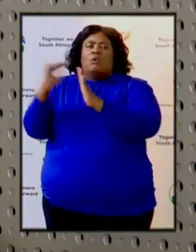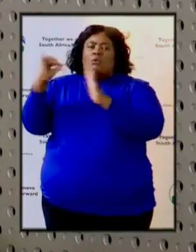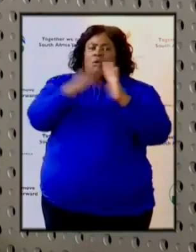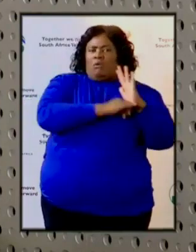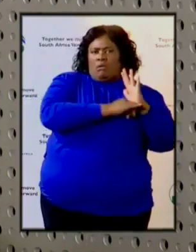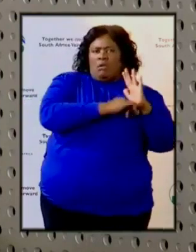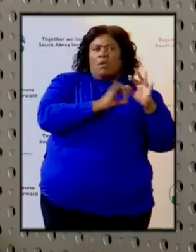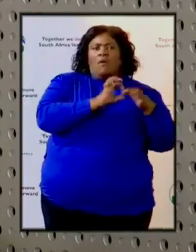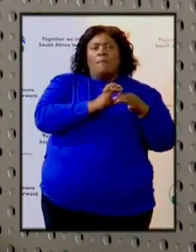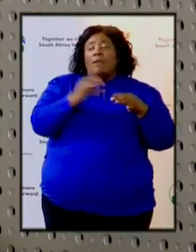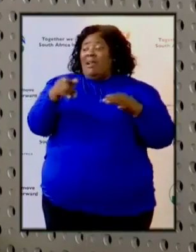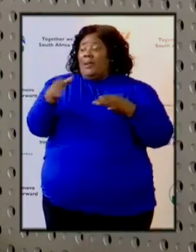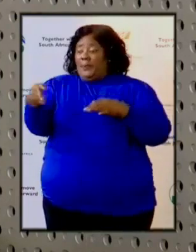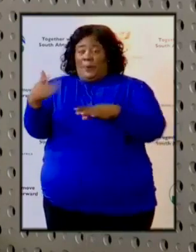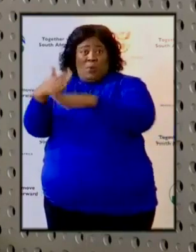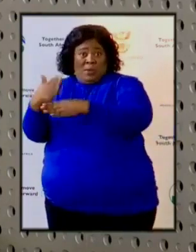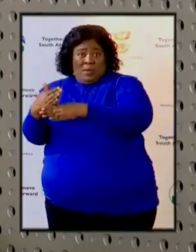ukuthi sihambe sibe